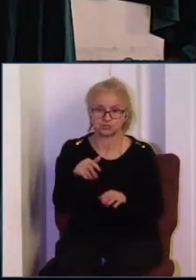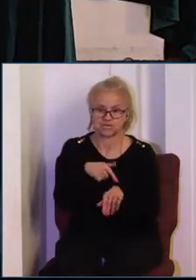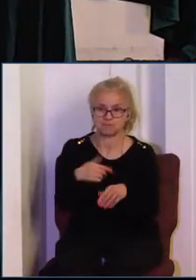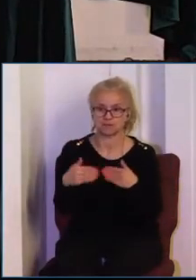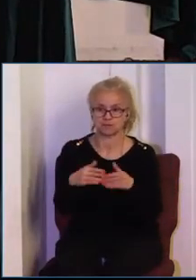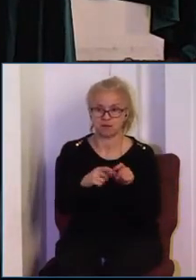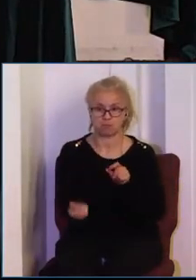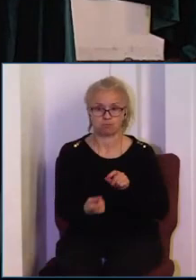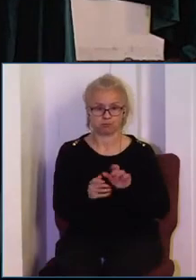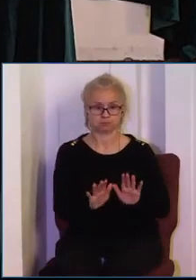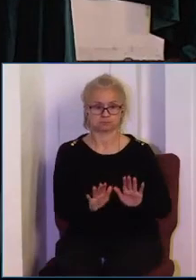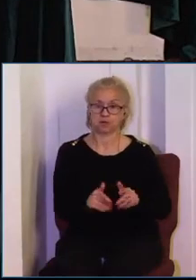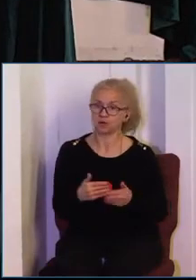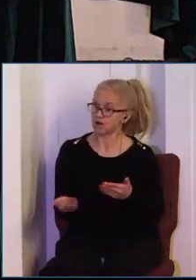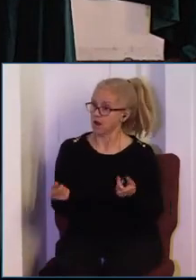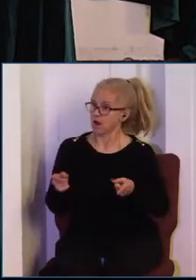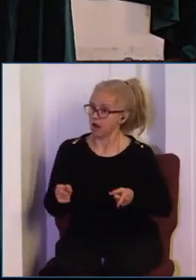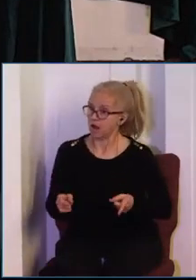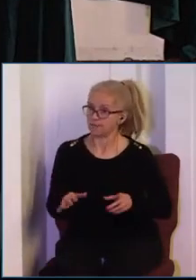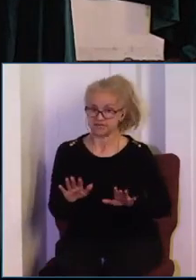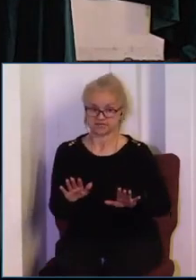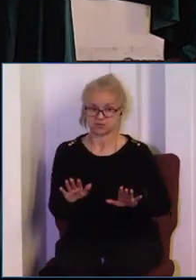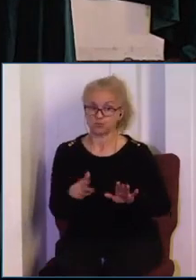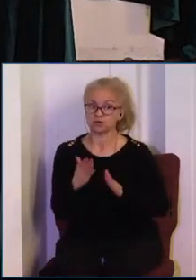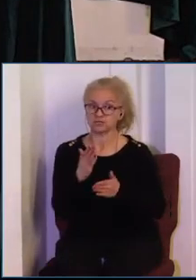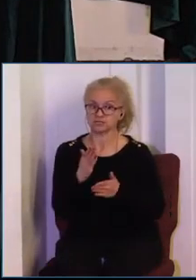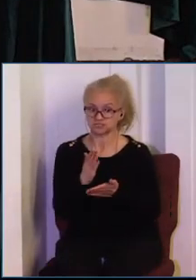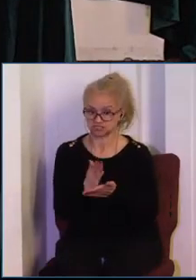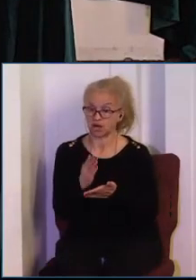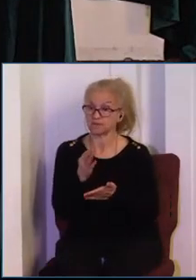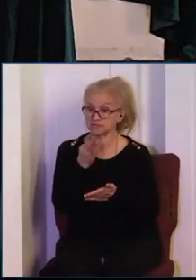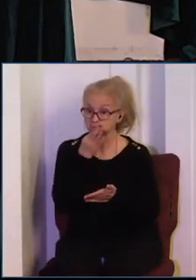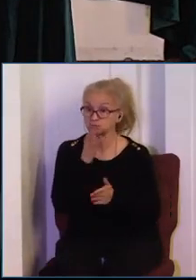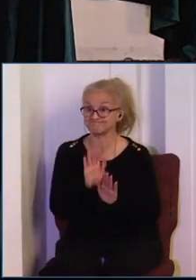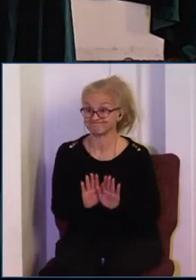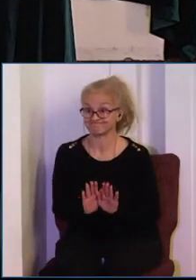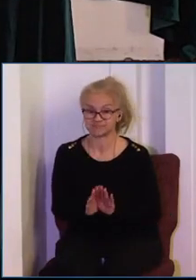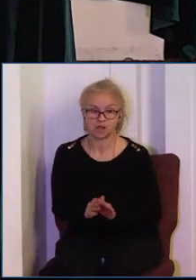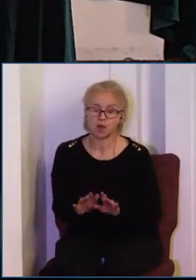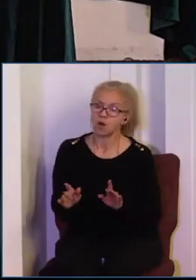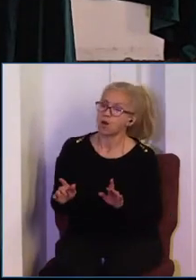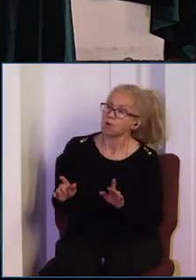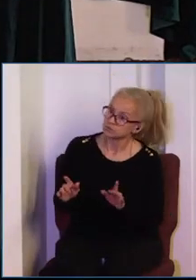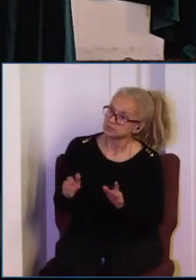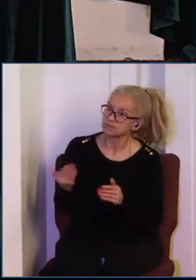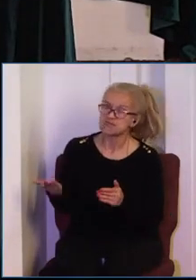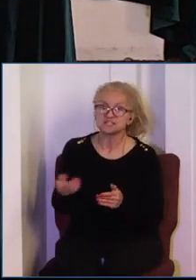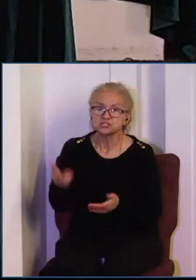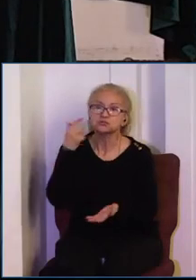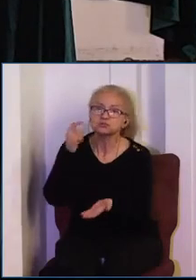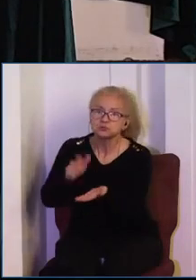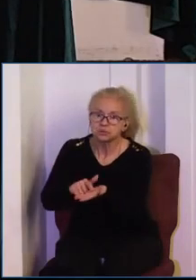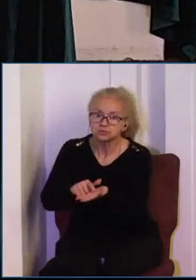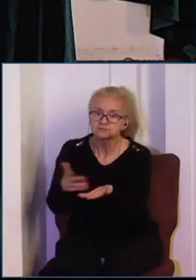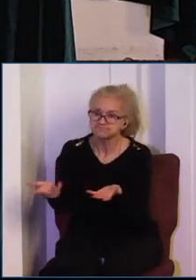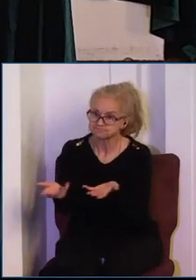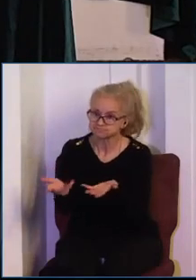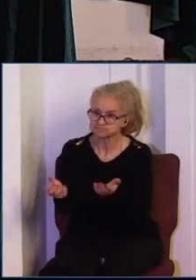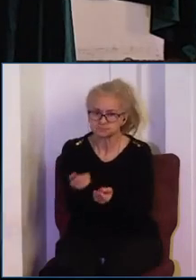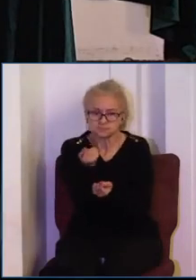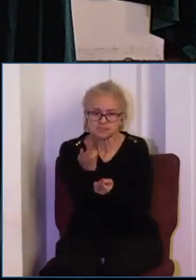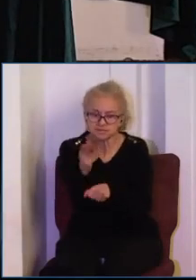limited, that whatever was happening was going to stop pretty soon. But here was the thing. Did you notice that